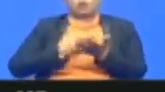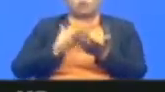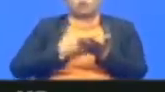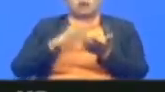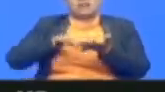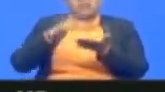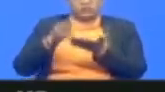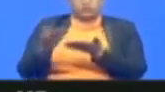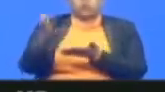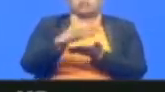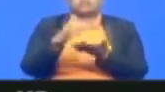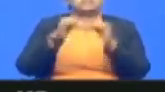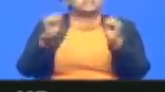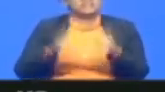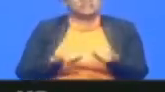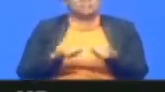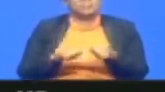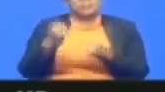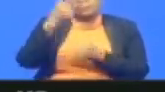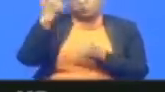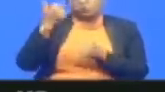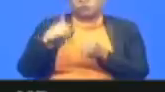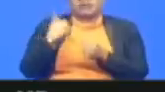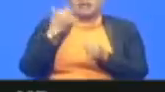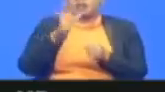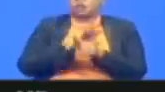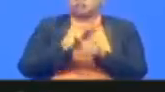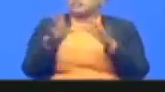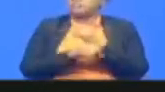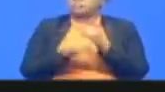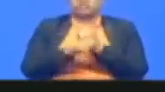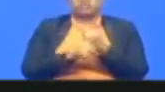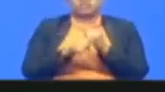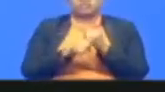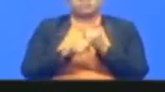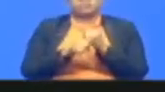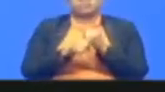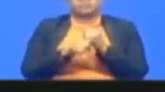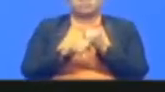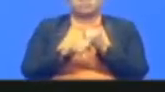revenue collection system, simply because there was a lot of sabotage. Jambo Pay has given